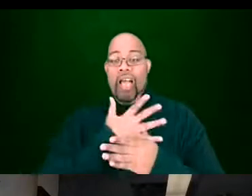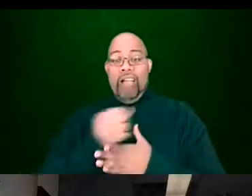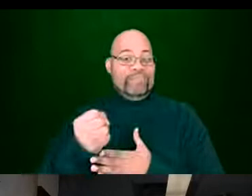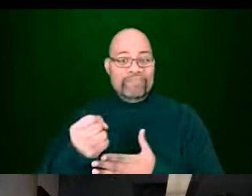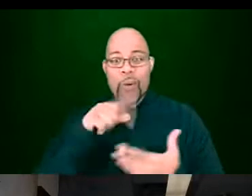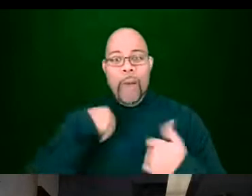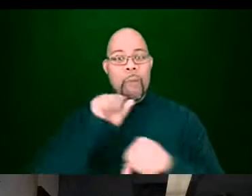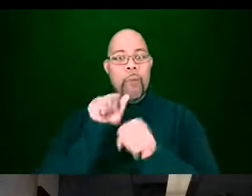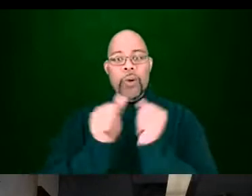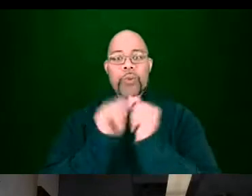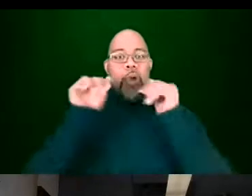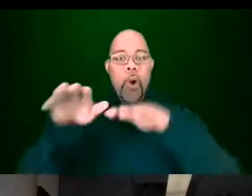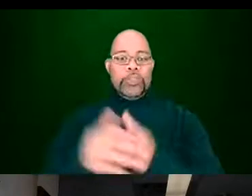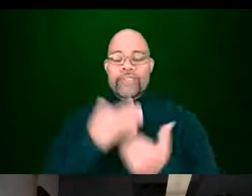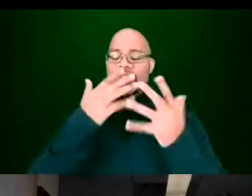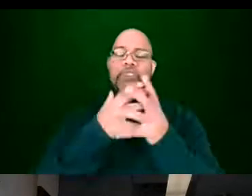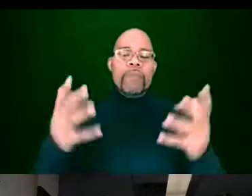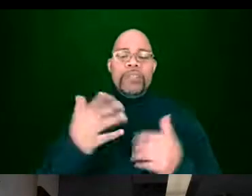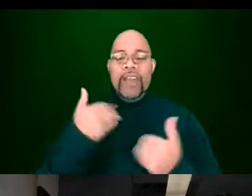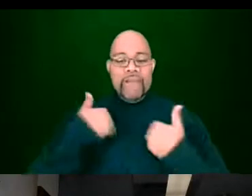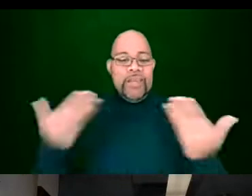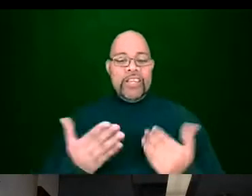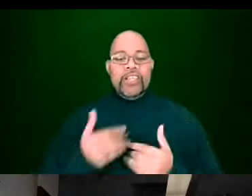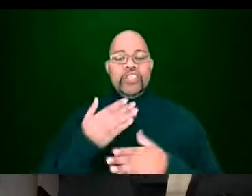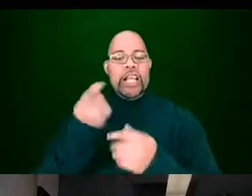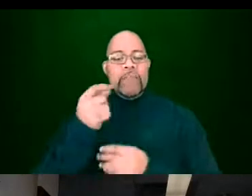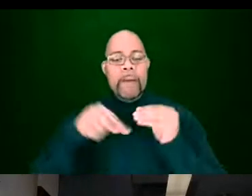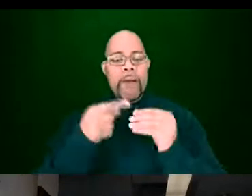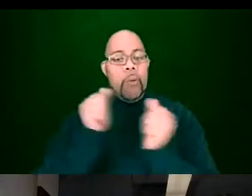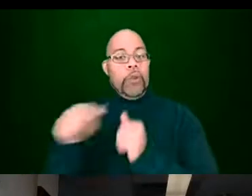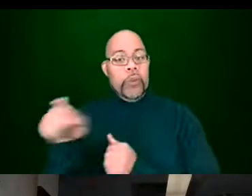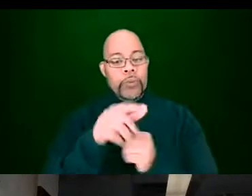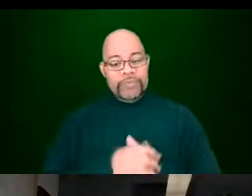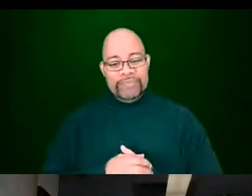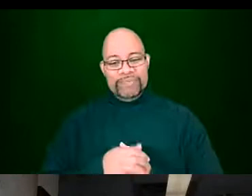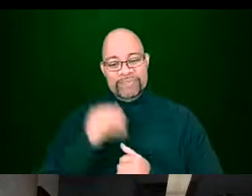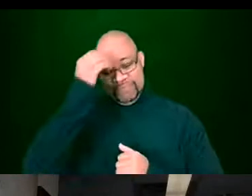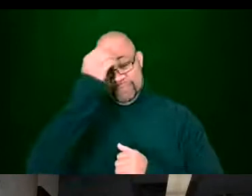I'm working with the ocean. So thank you so much for having me to share a little bit with you.